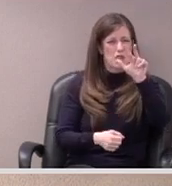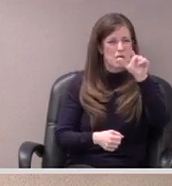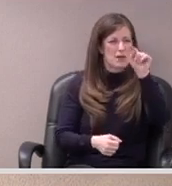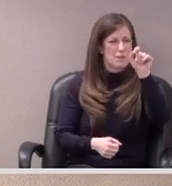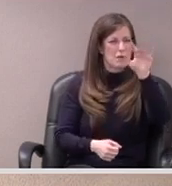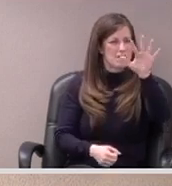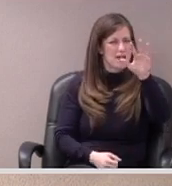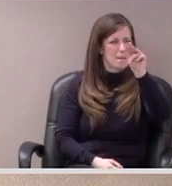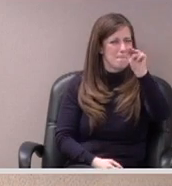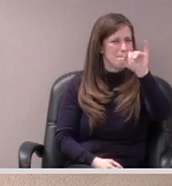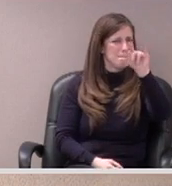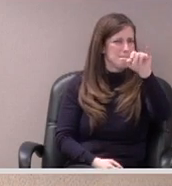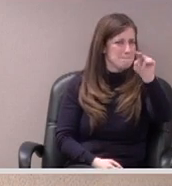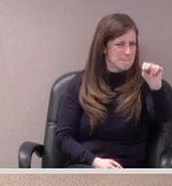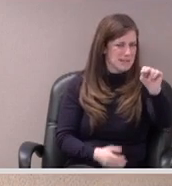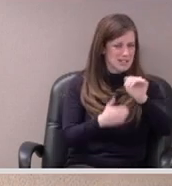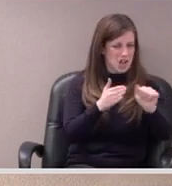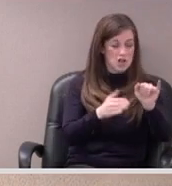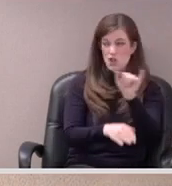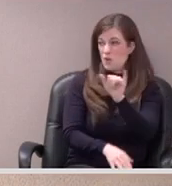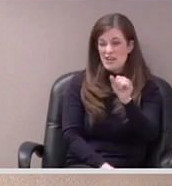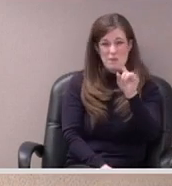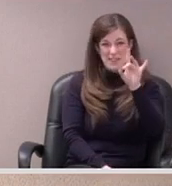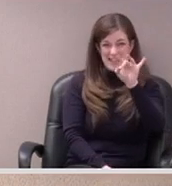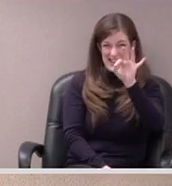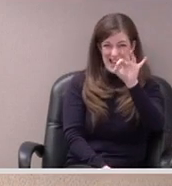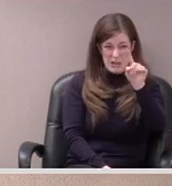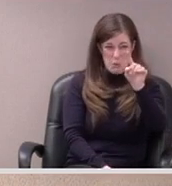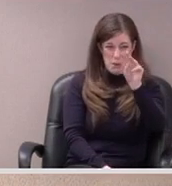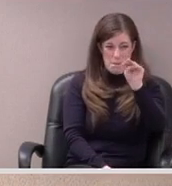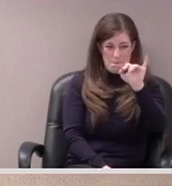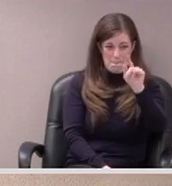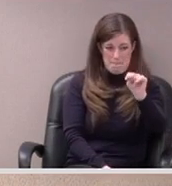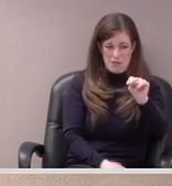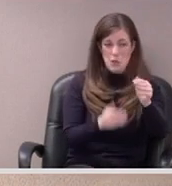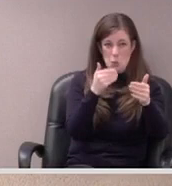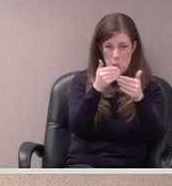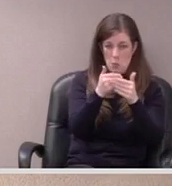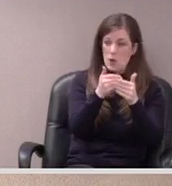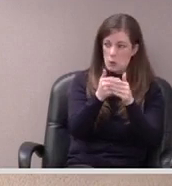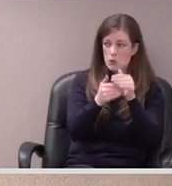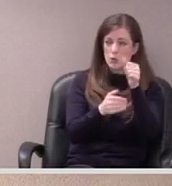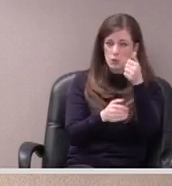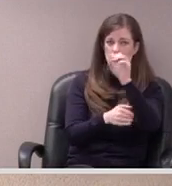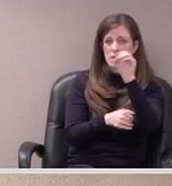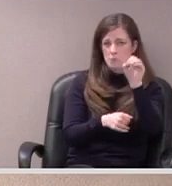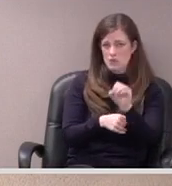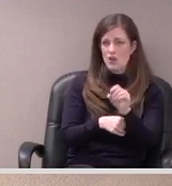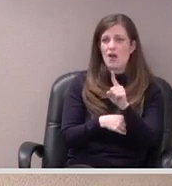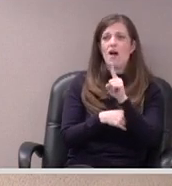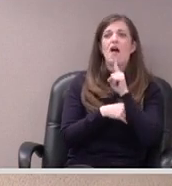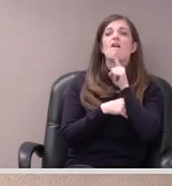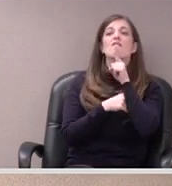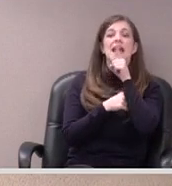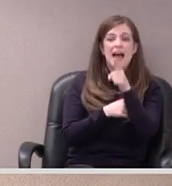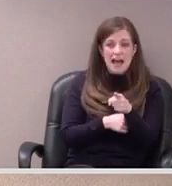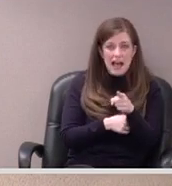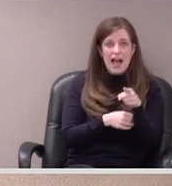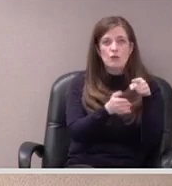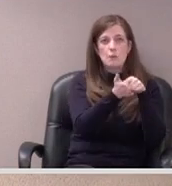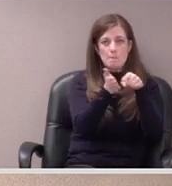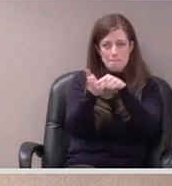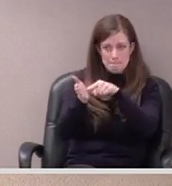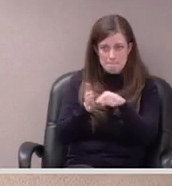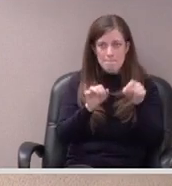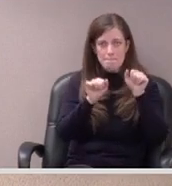million. So even with this $91 million, we are close to a 10% of the actual